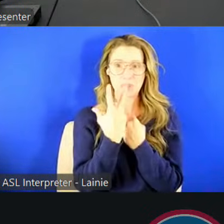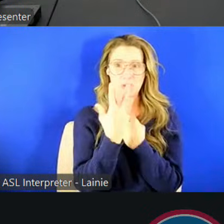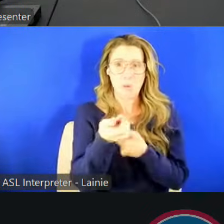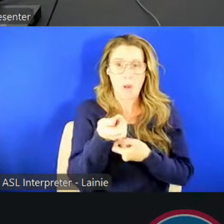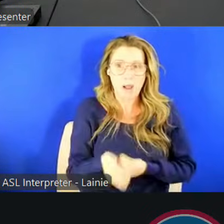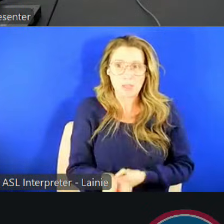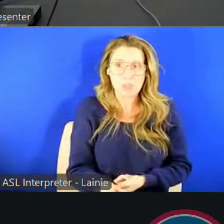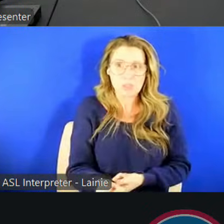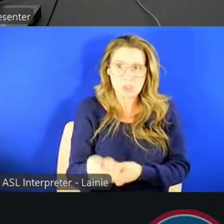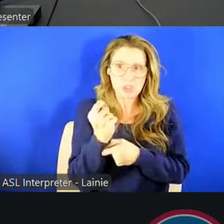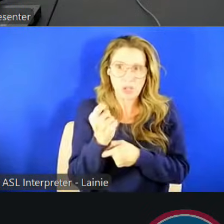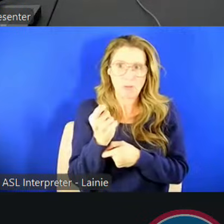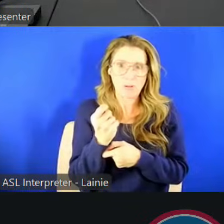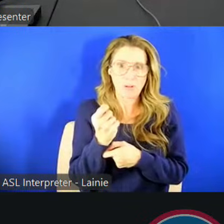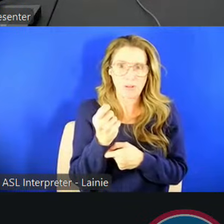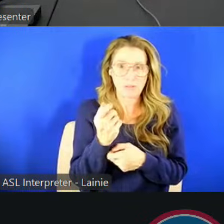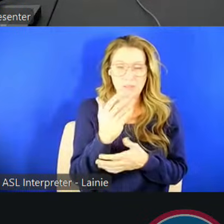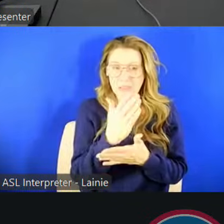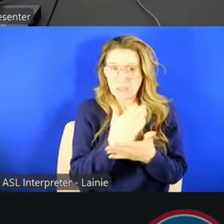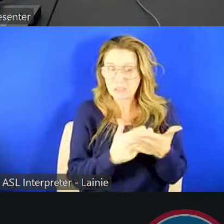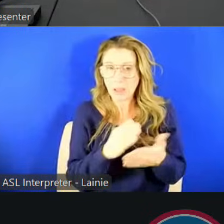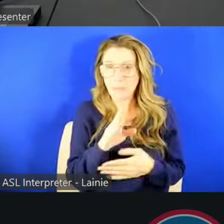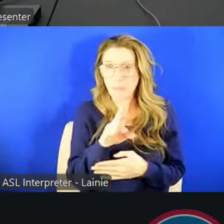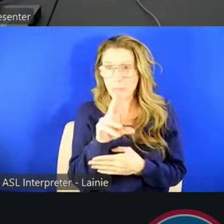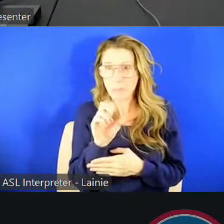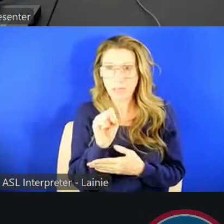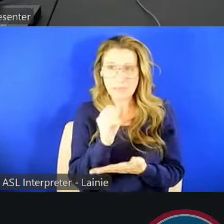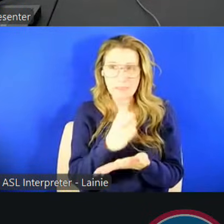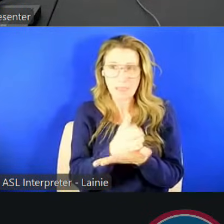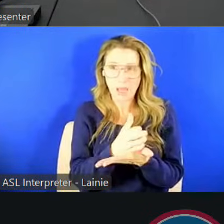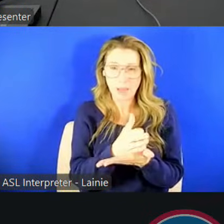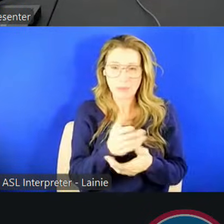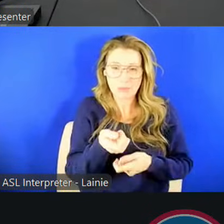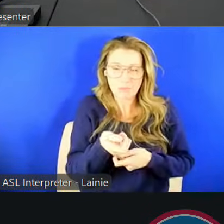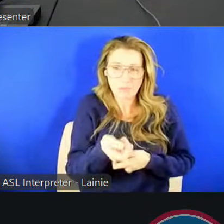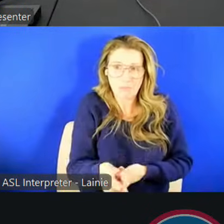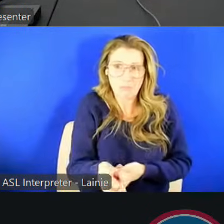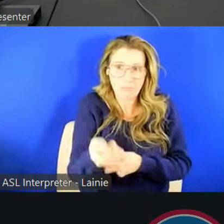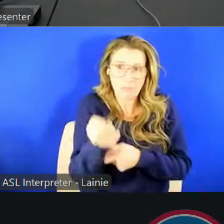some of the major bus stop snow removal locations.